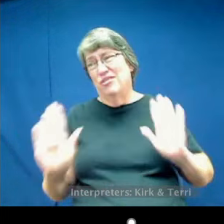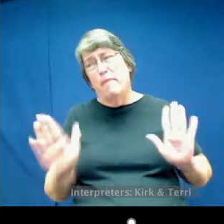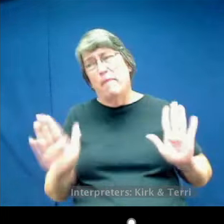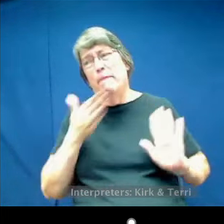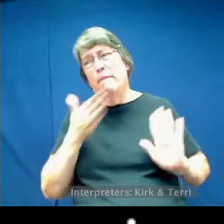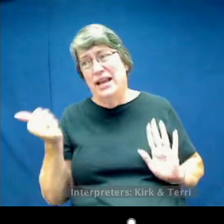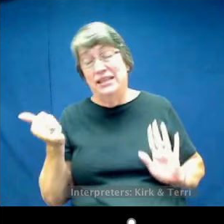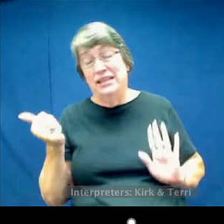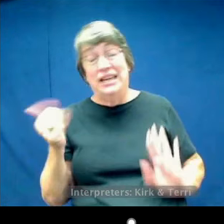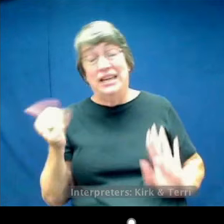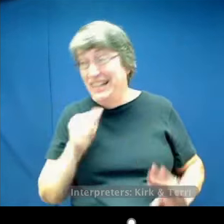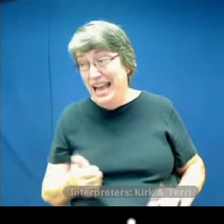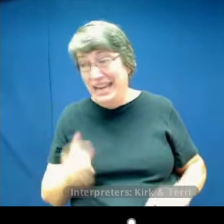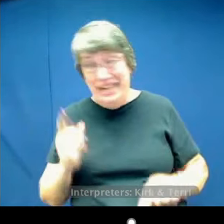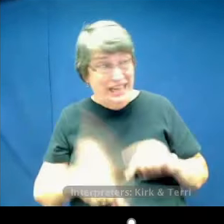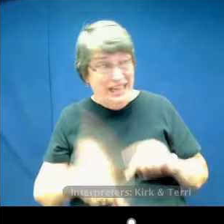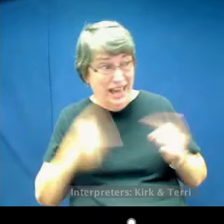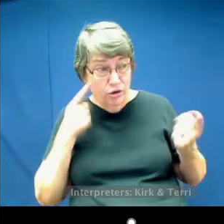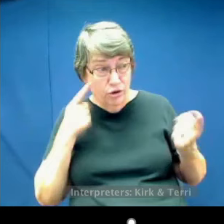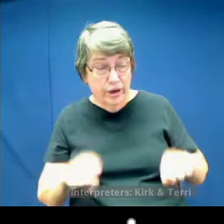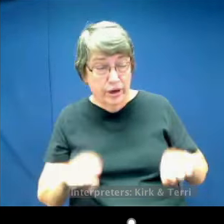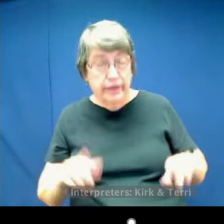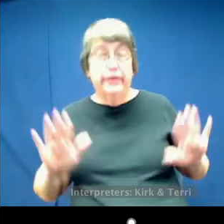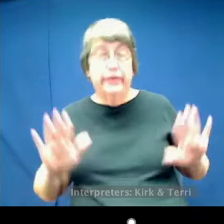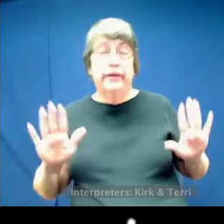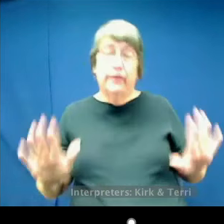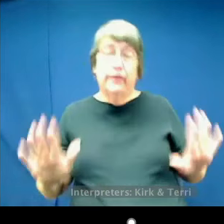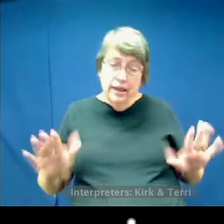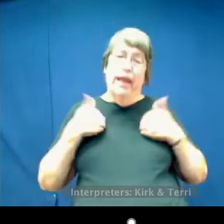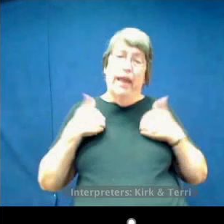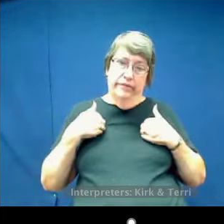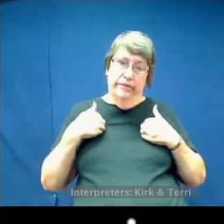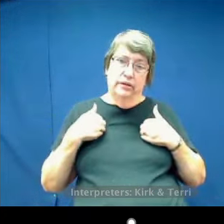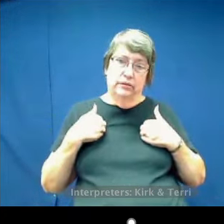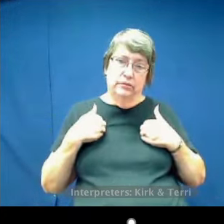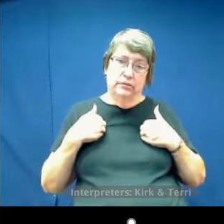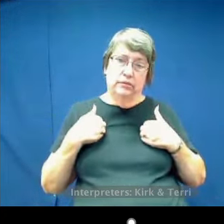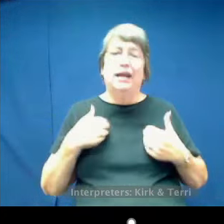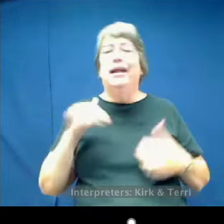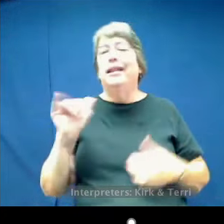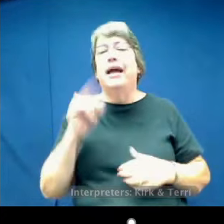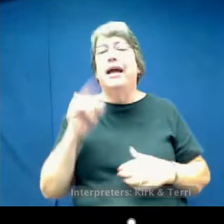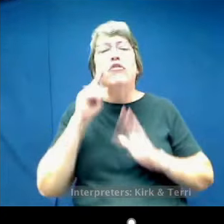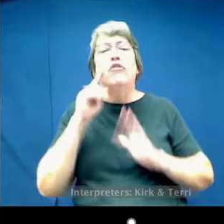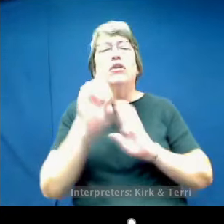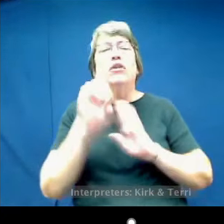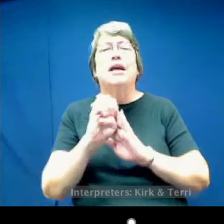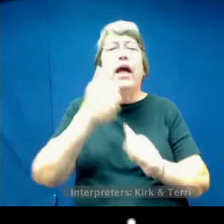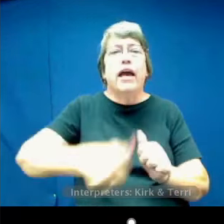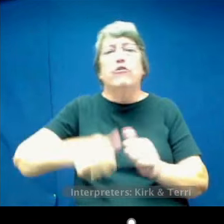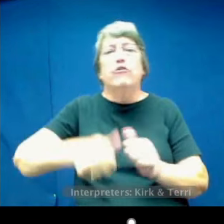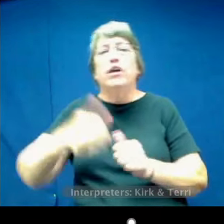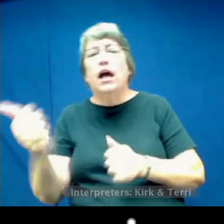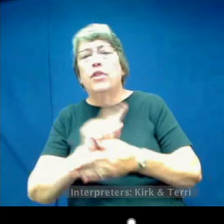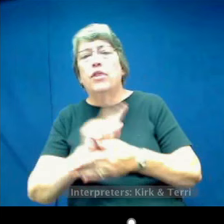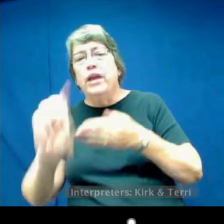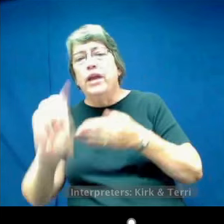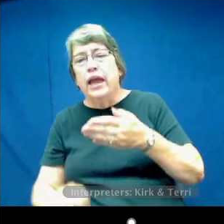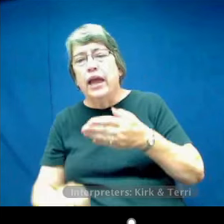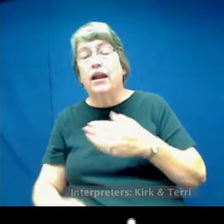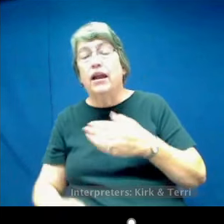default that they go to. So it's like every other weekend with the non-custodial parent, every Father's Day with